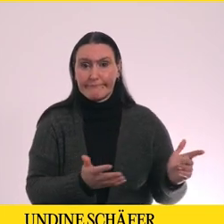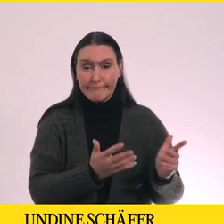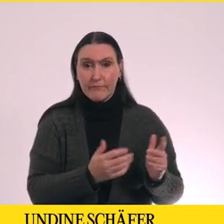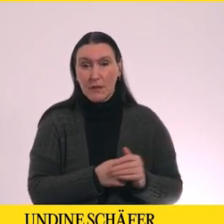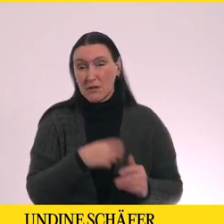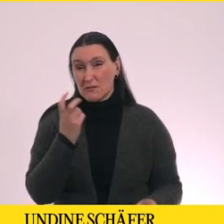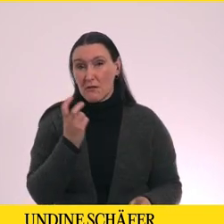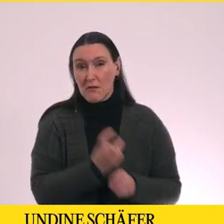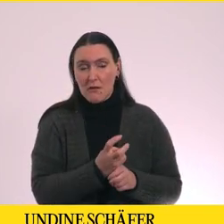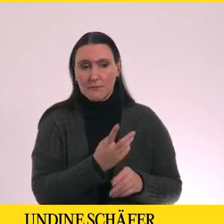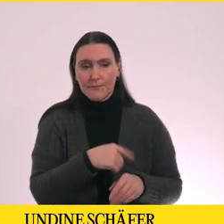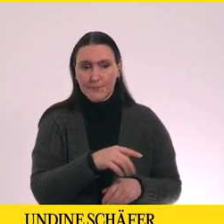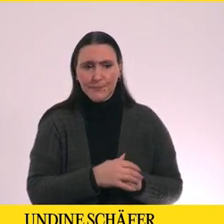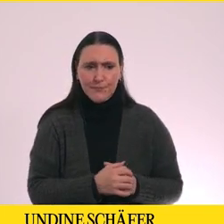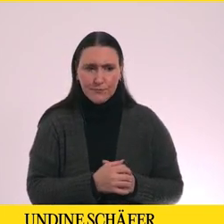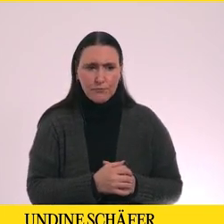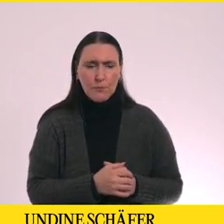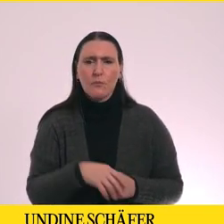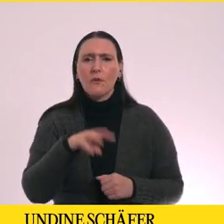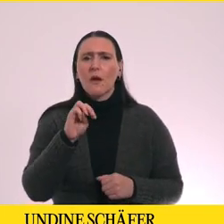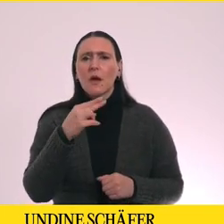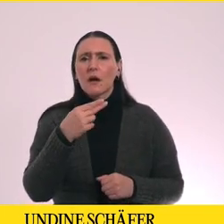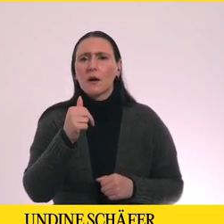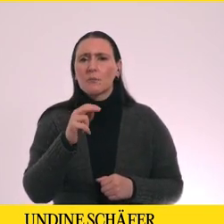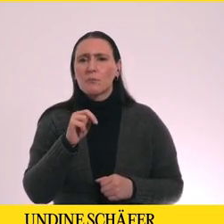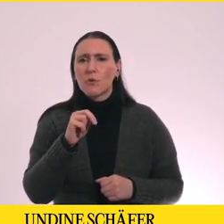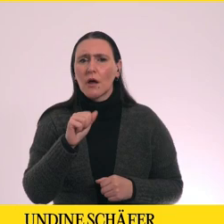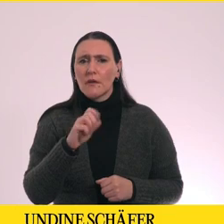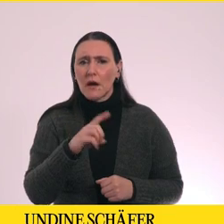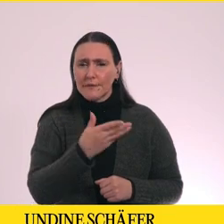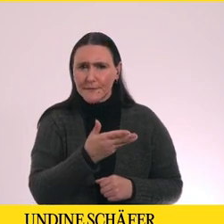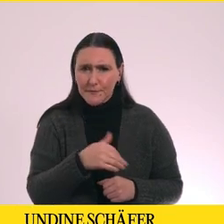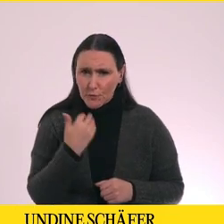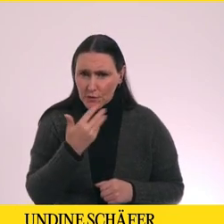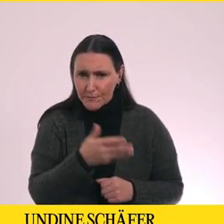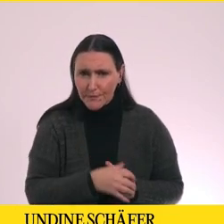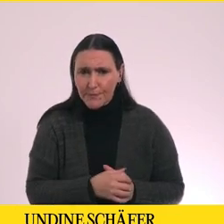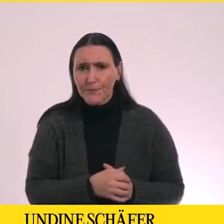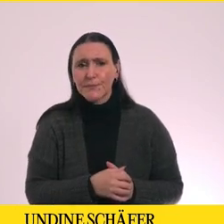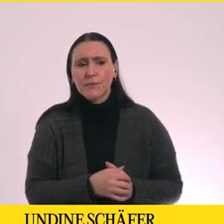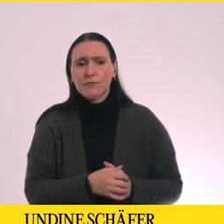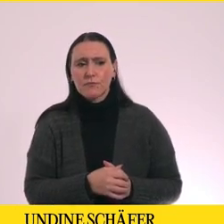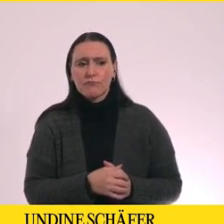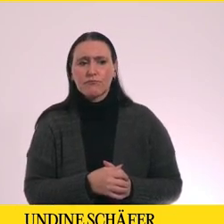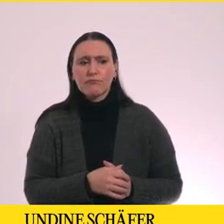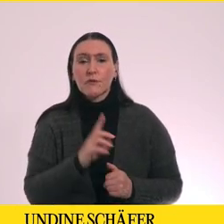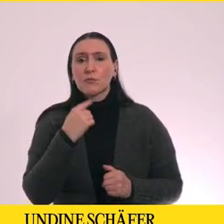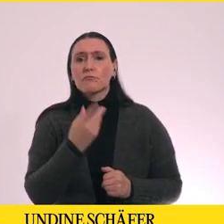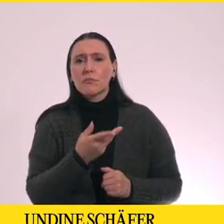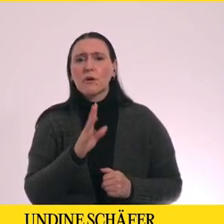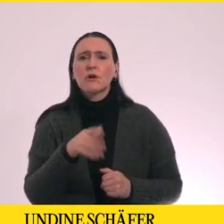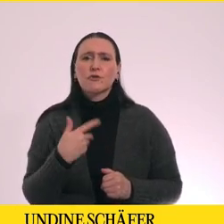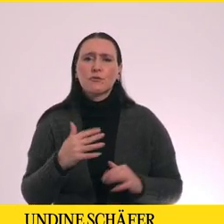I don't know. Do you want to add something? I wanted to actually talk about the joy and pleasure concept